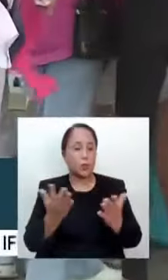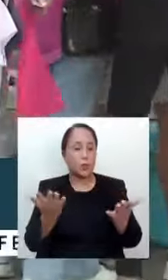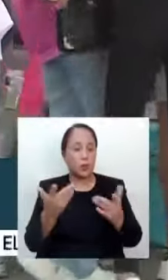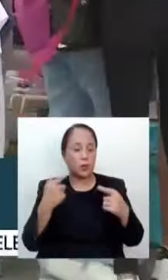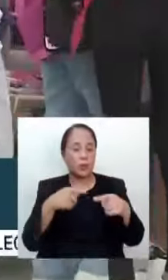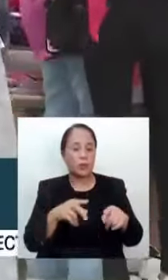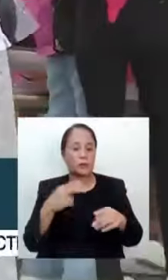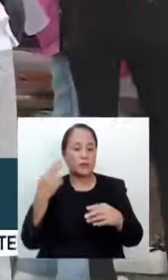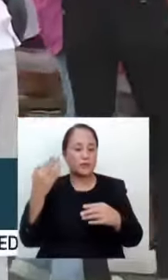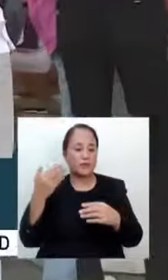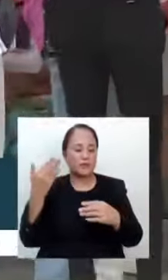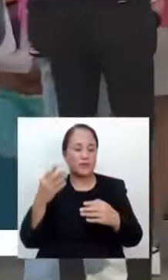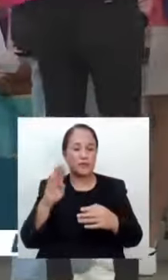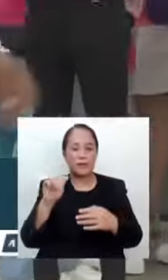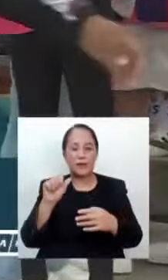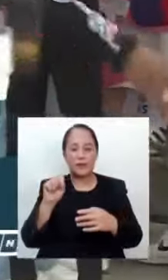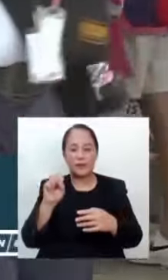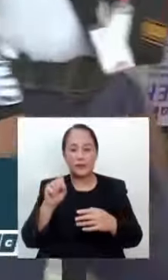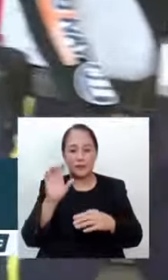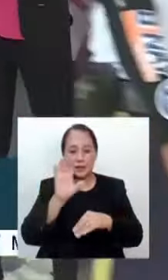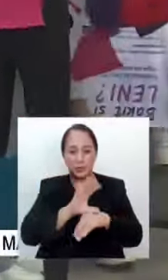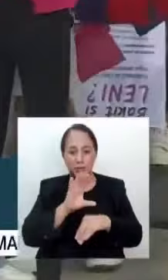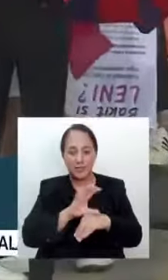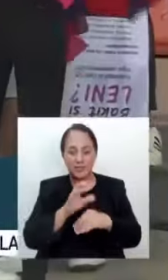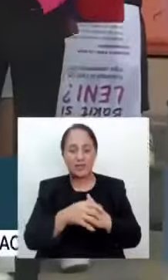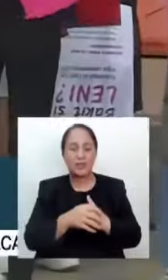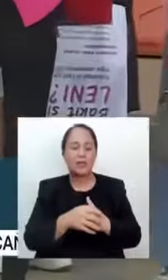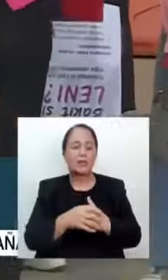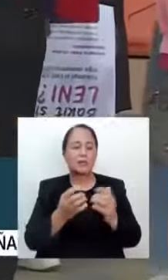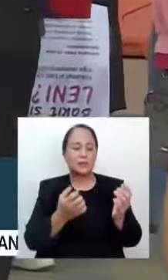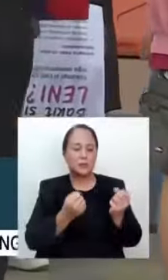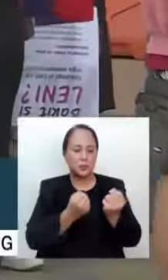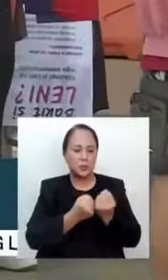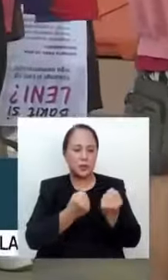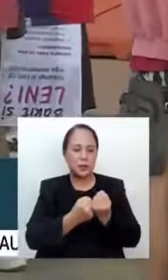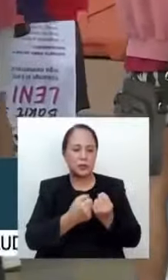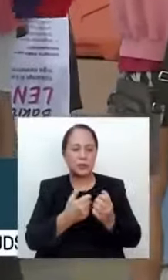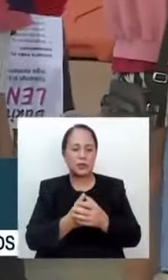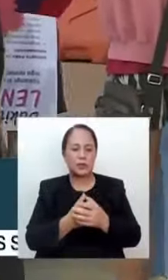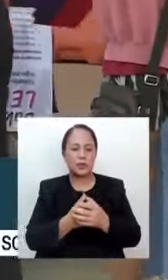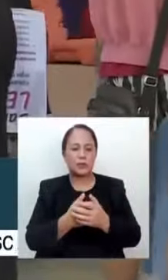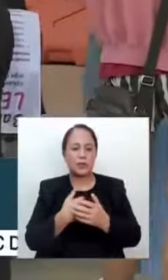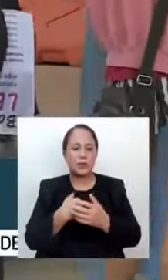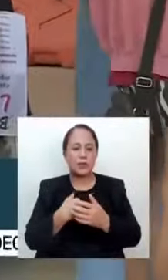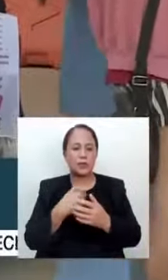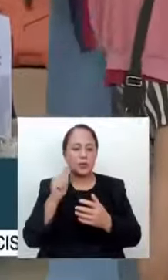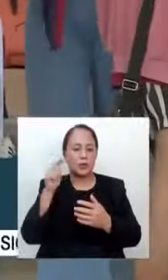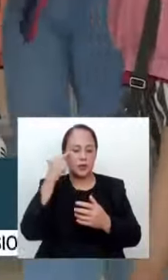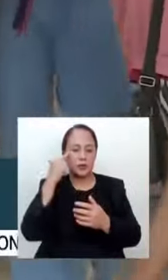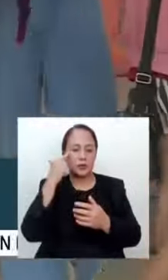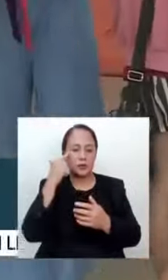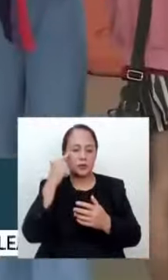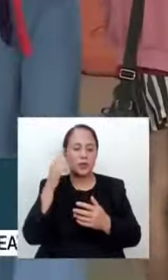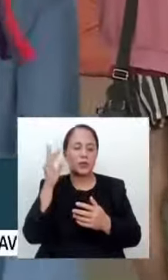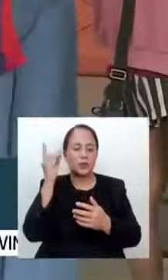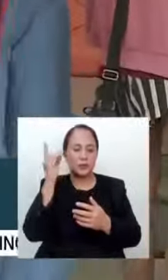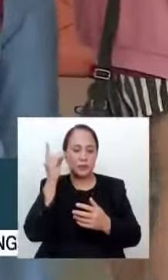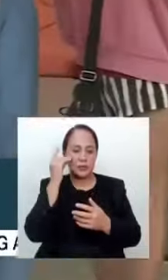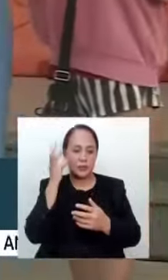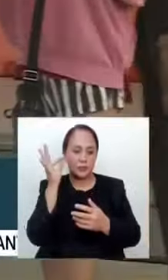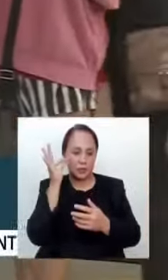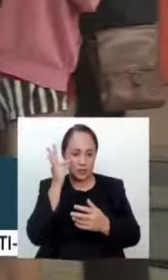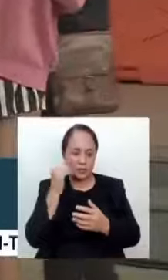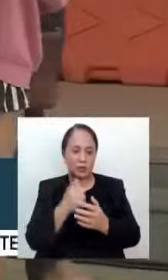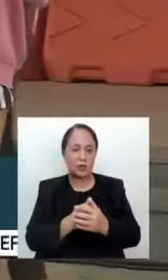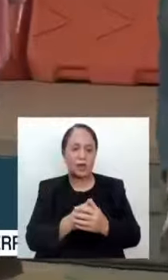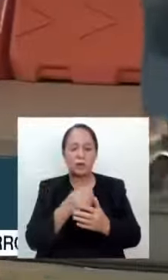historic Baraswain Church where she snagged the endorsement of incumbent and re-electionist Governor Daniel Fernando.